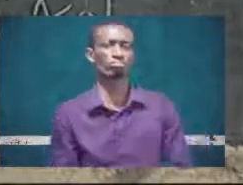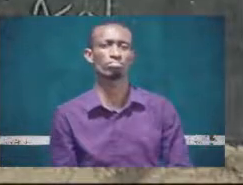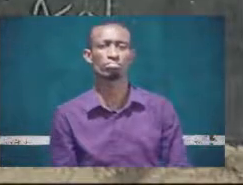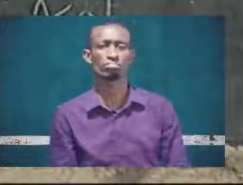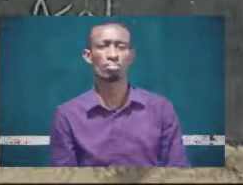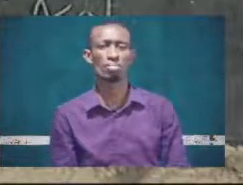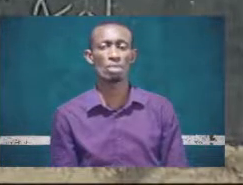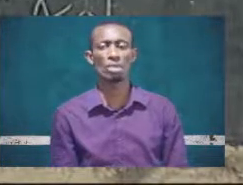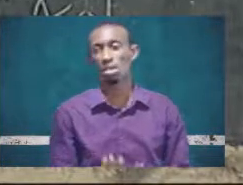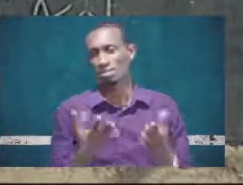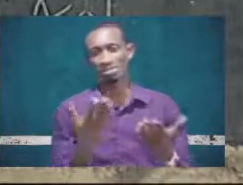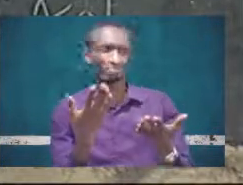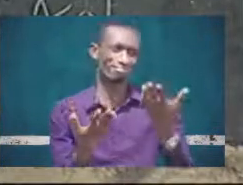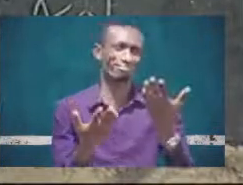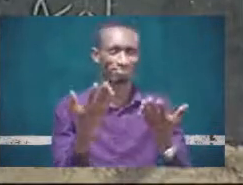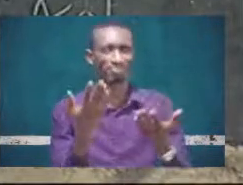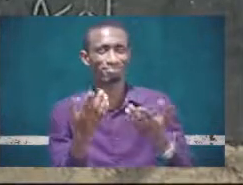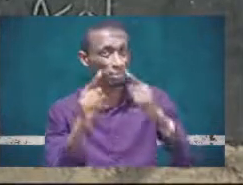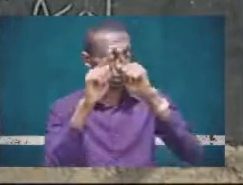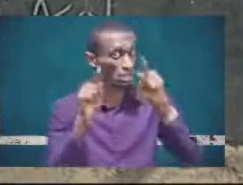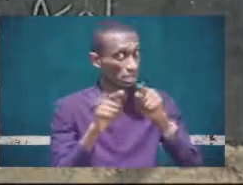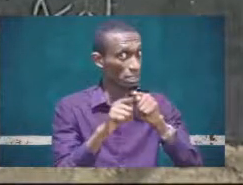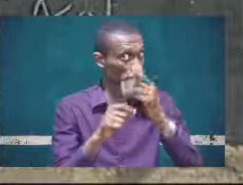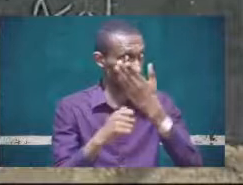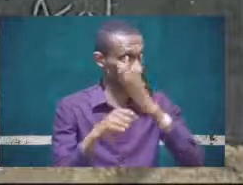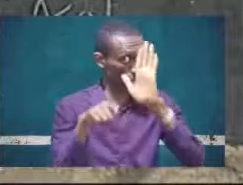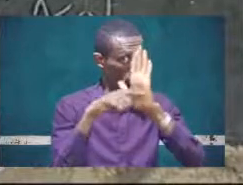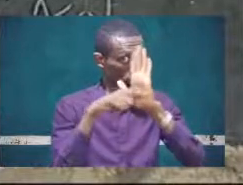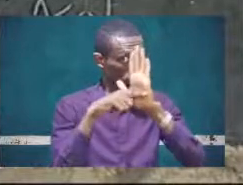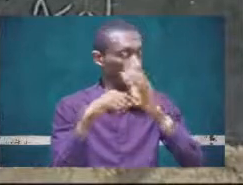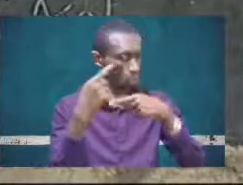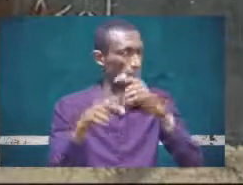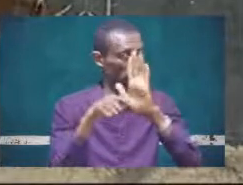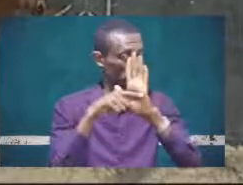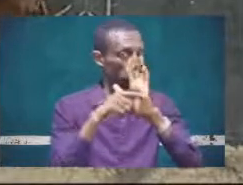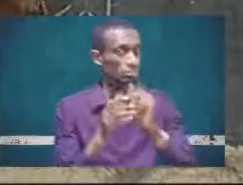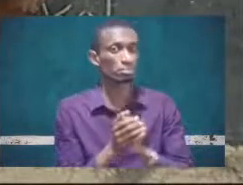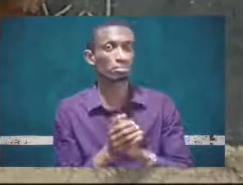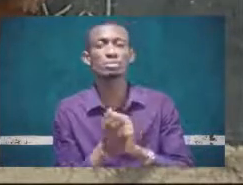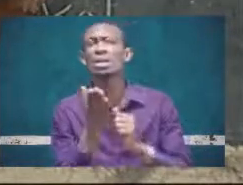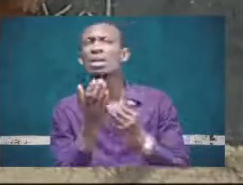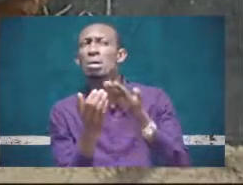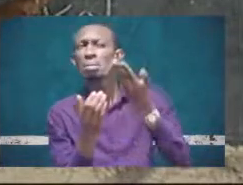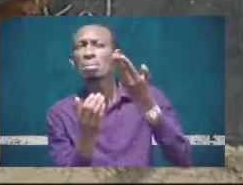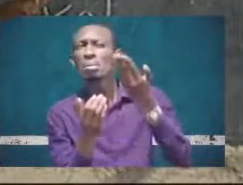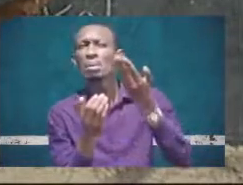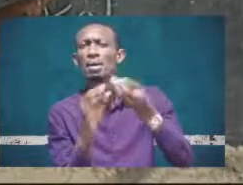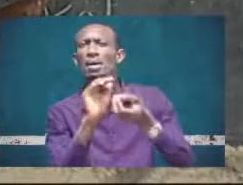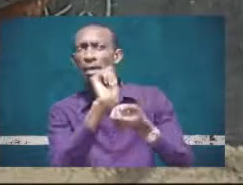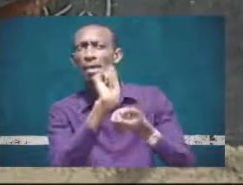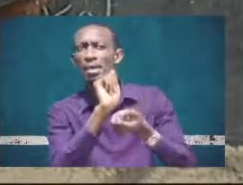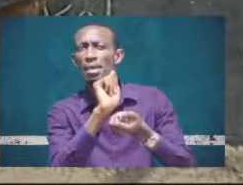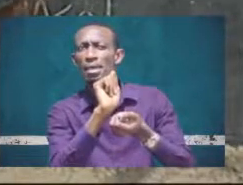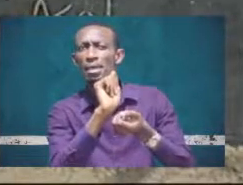In the case the discriminant is negative, still negative, and the leading coefficient, I mean a,